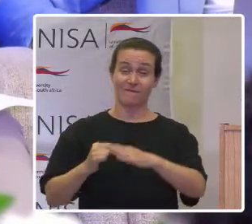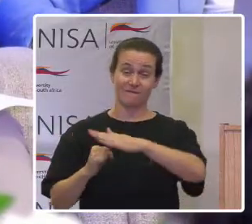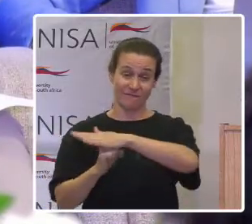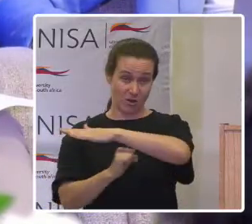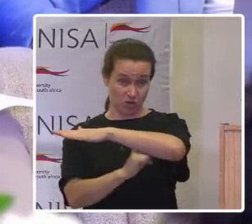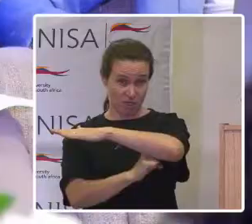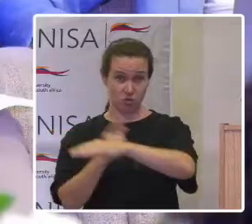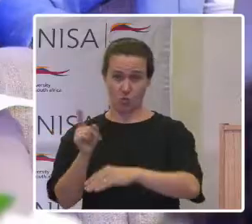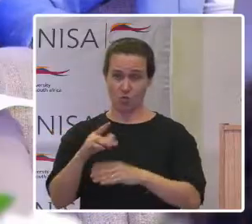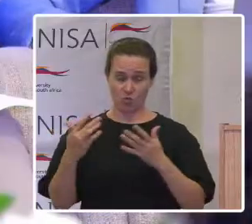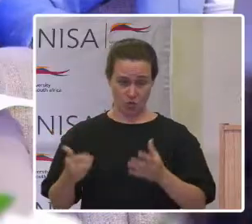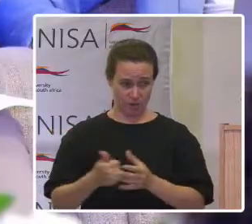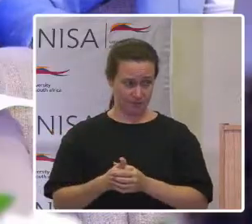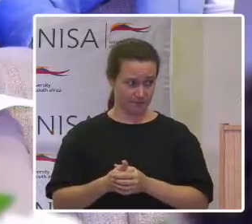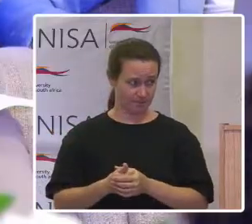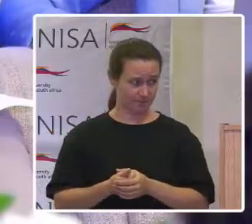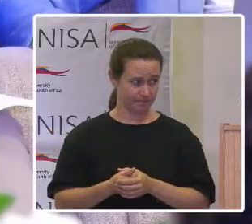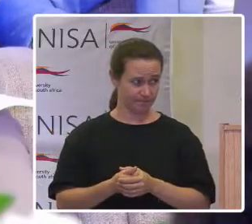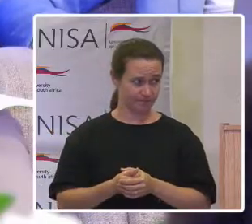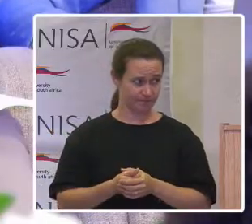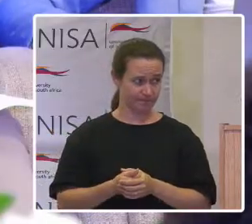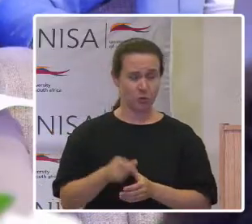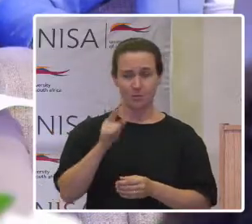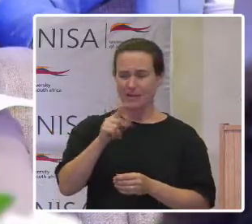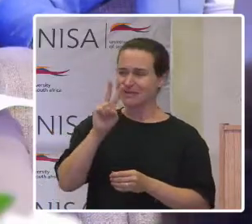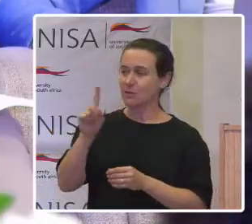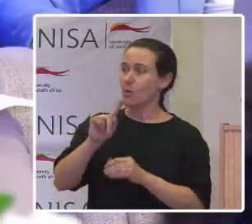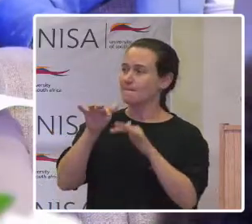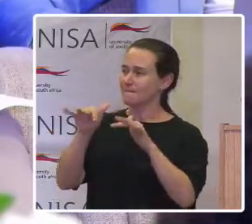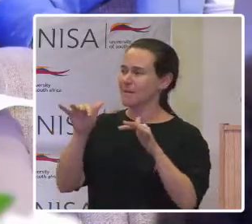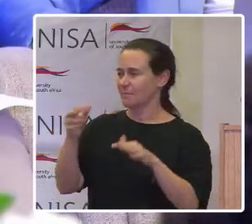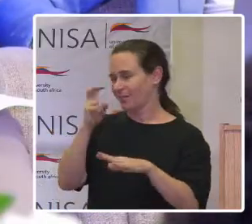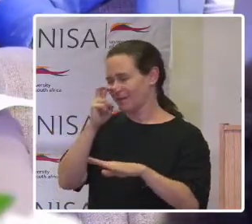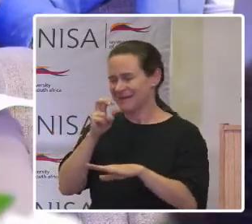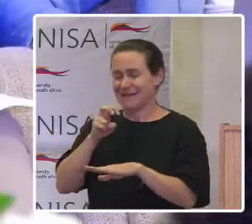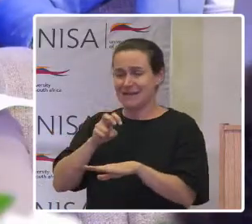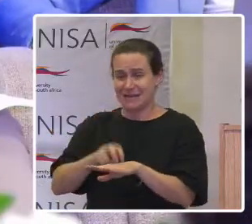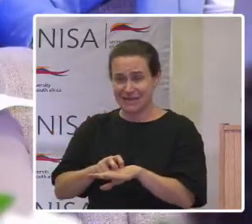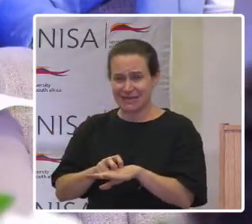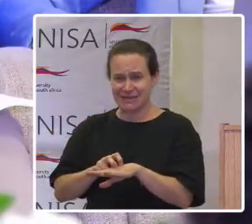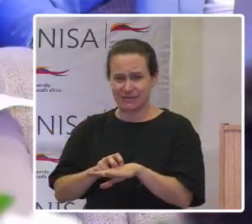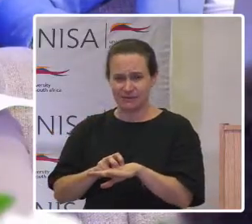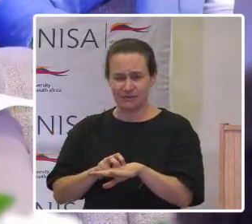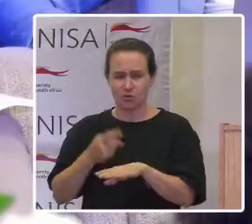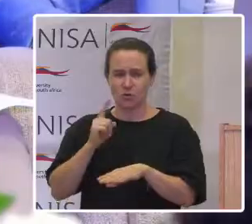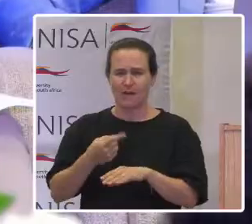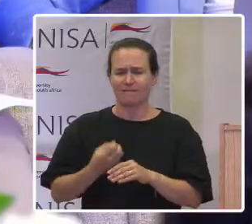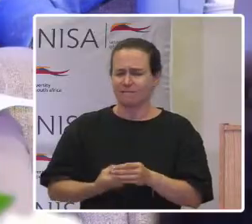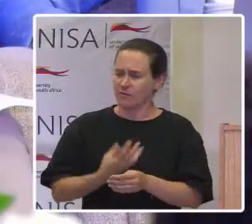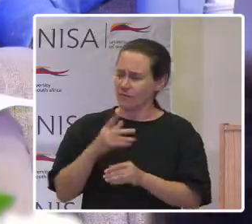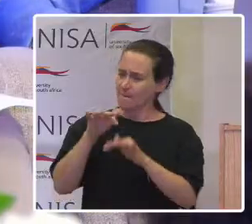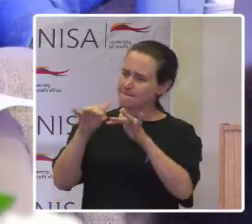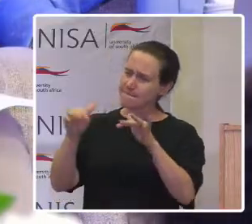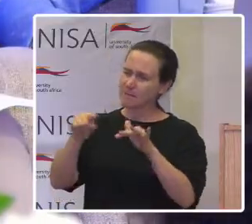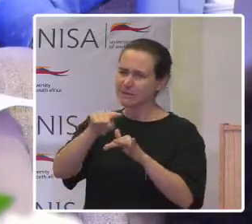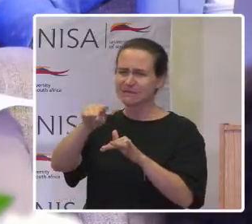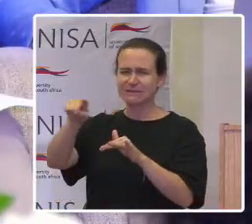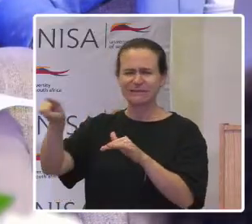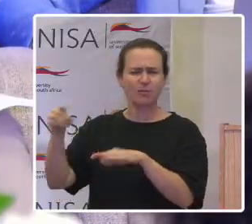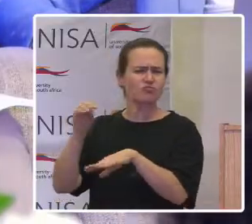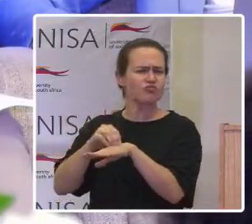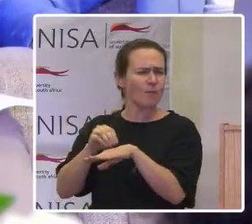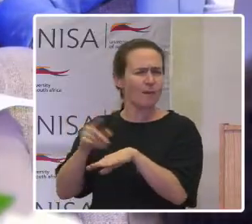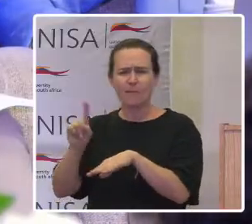you need to address needs. Fall in love with people's